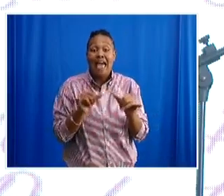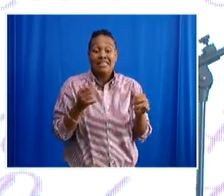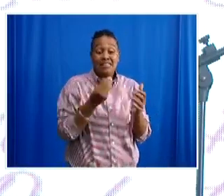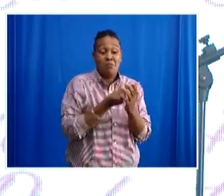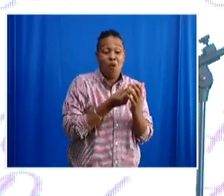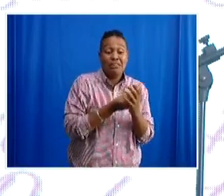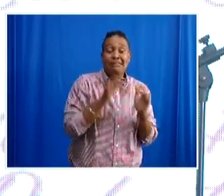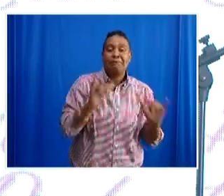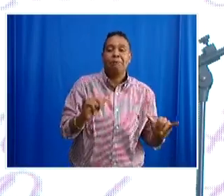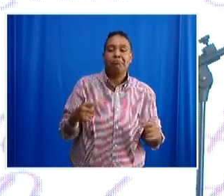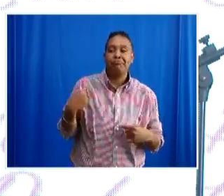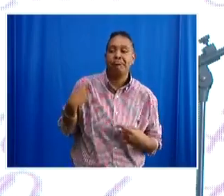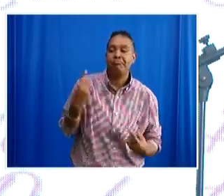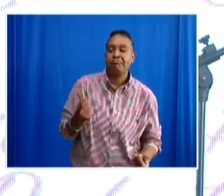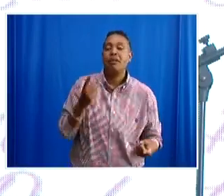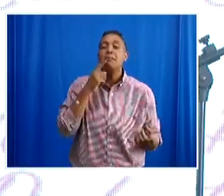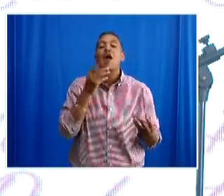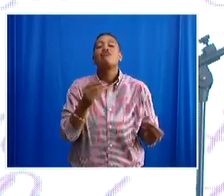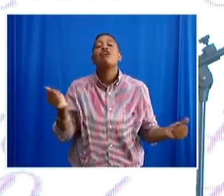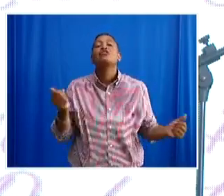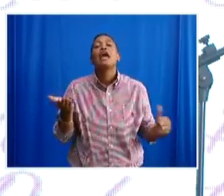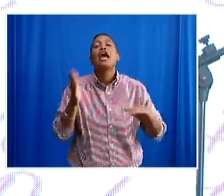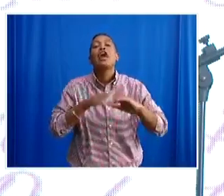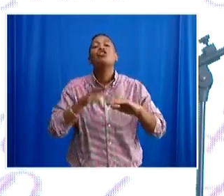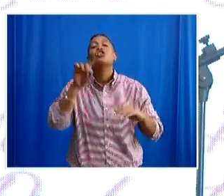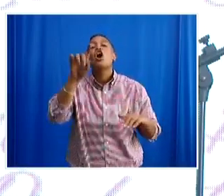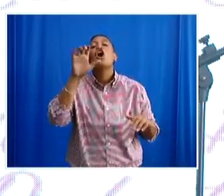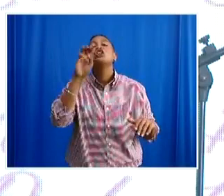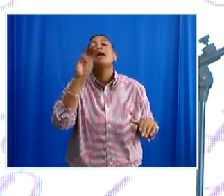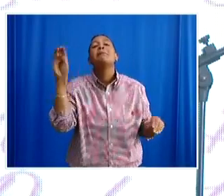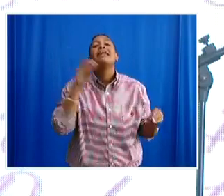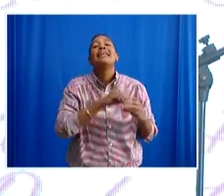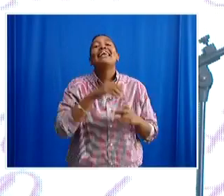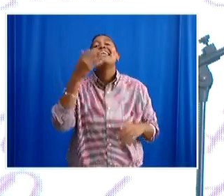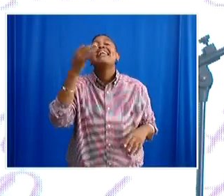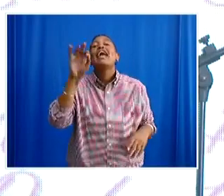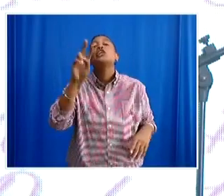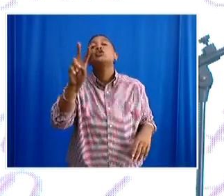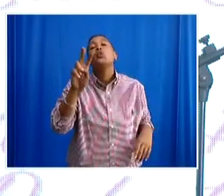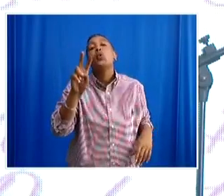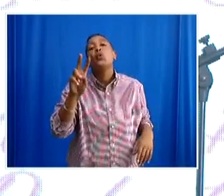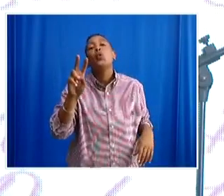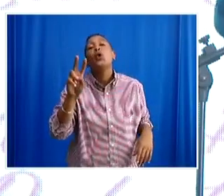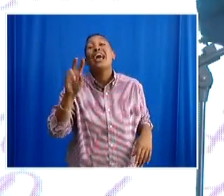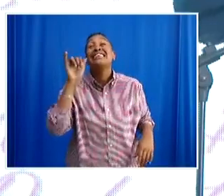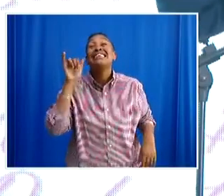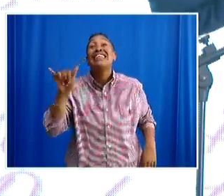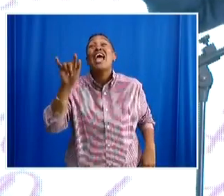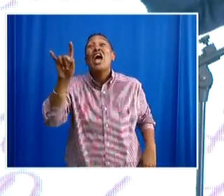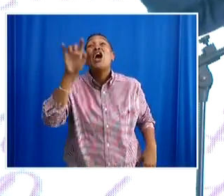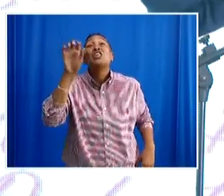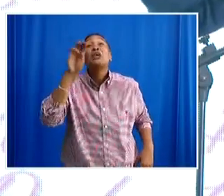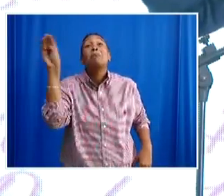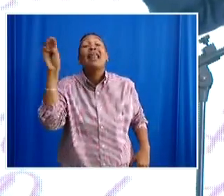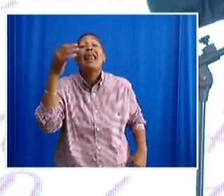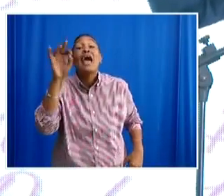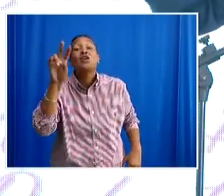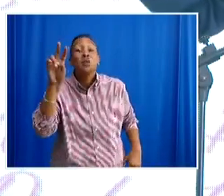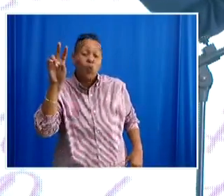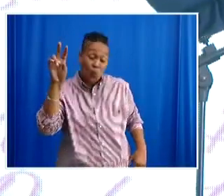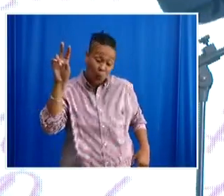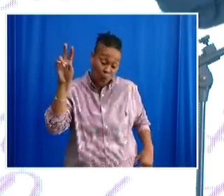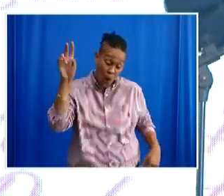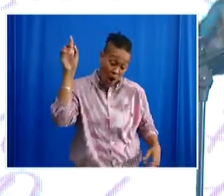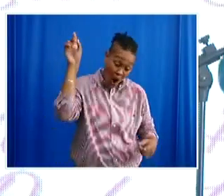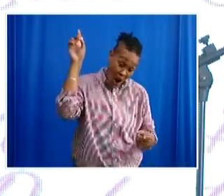by resolution, it was increased to 100 million Jamaican dollars in 1992, and it stayed at that amount